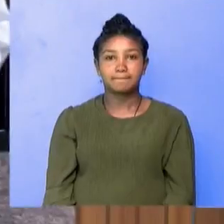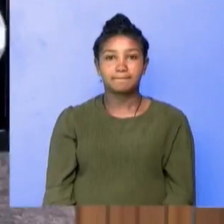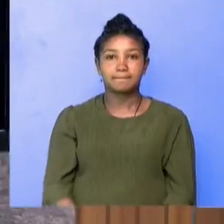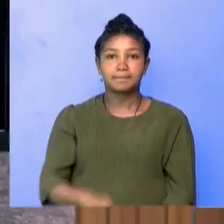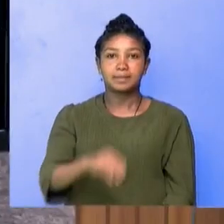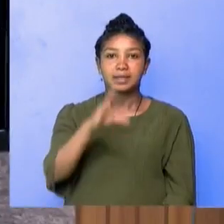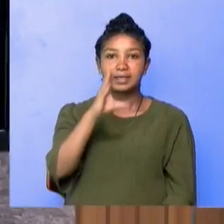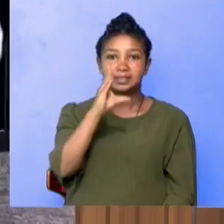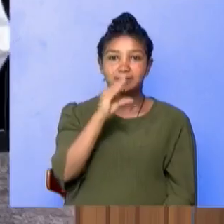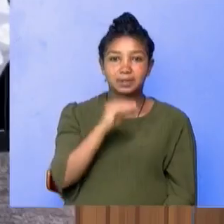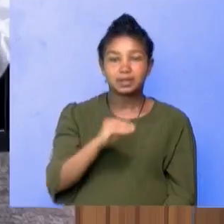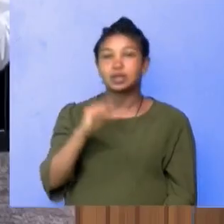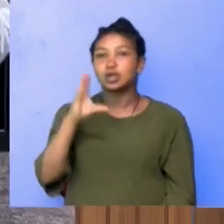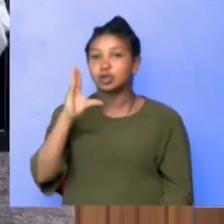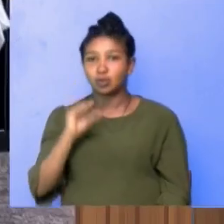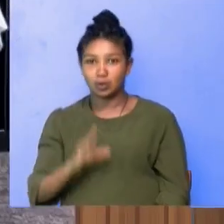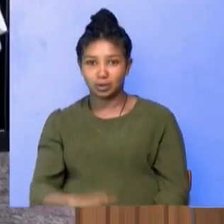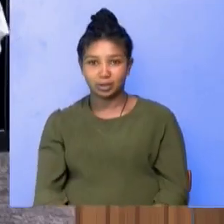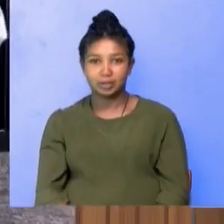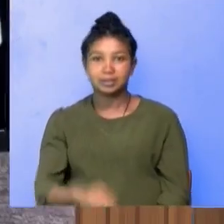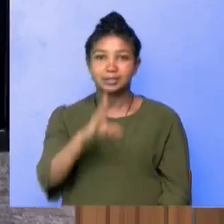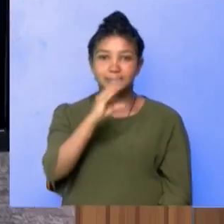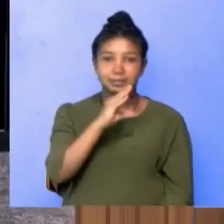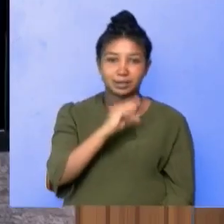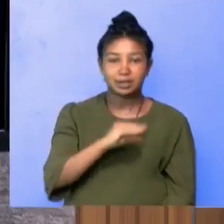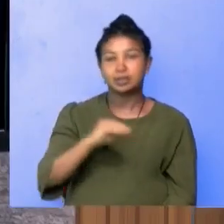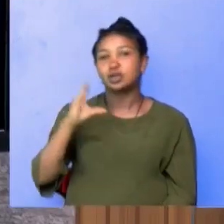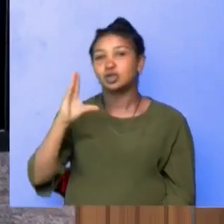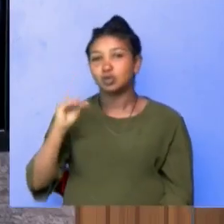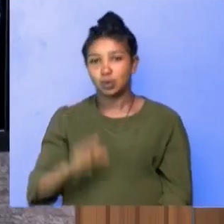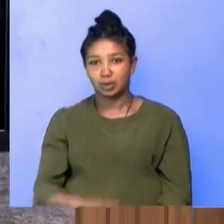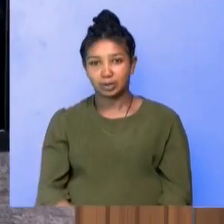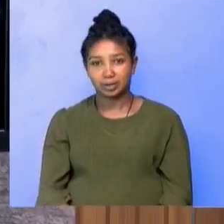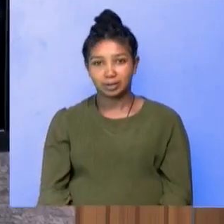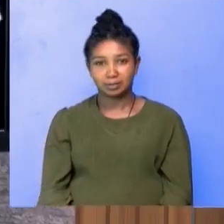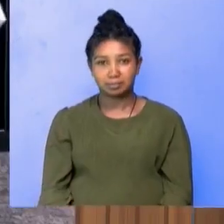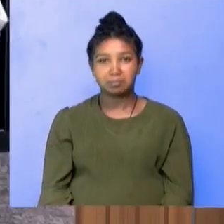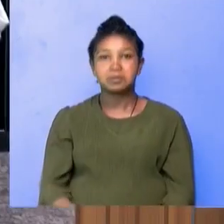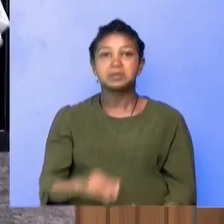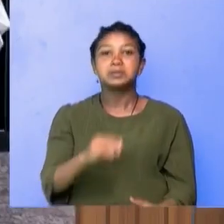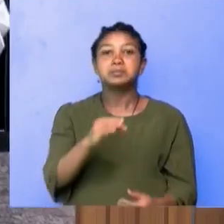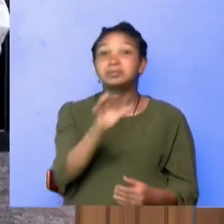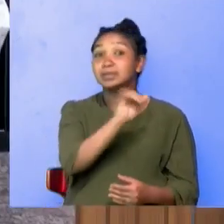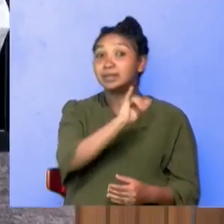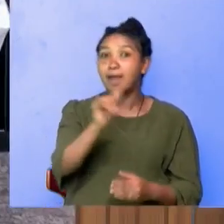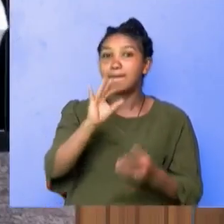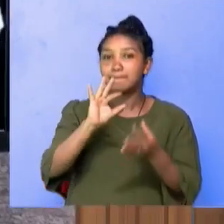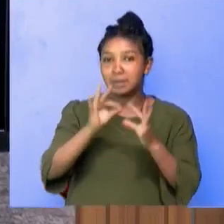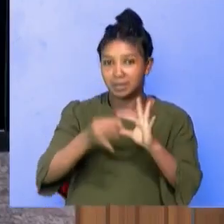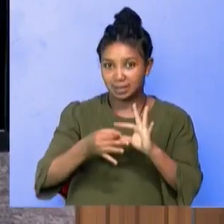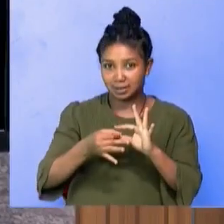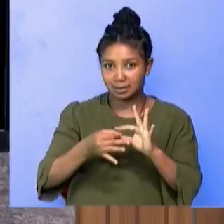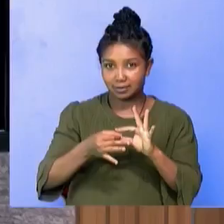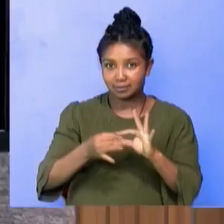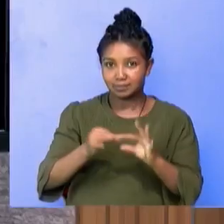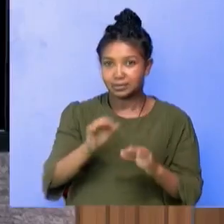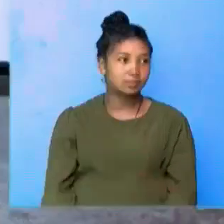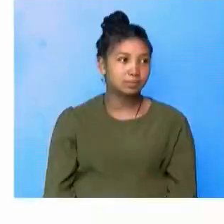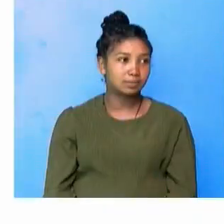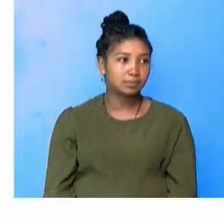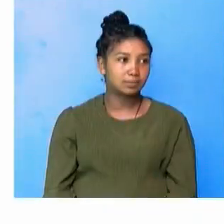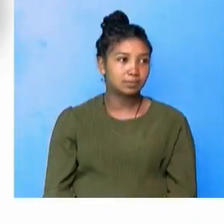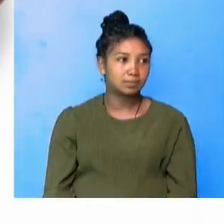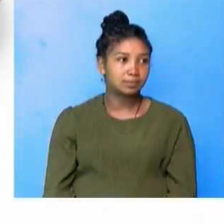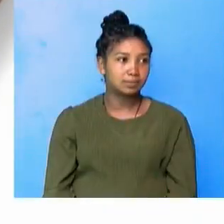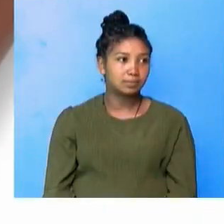Speak, talk. Speak, talk. Synonym, it means the same meaning. The same meaning.